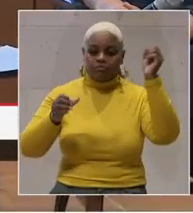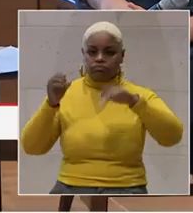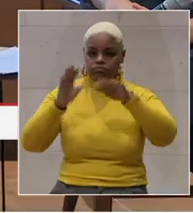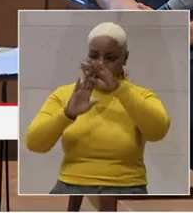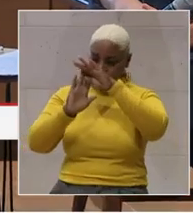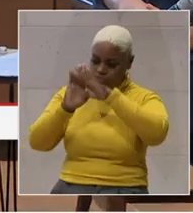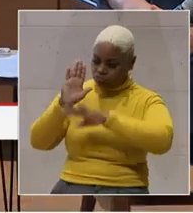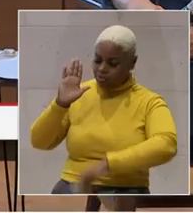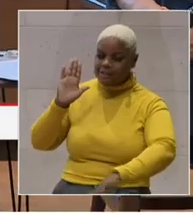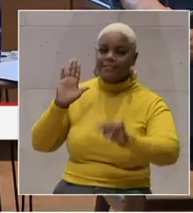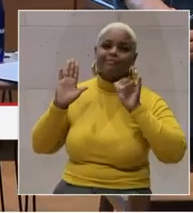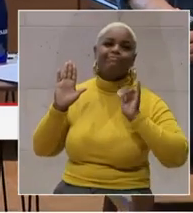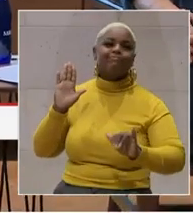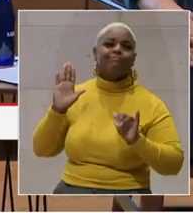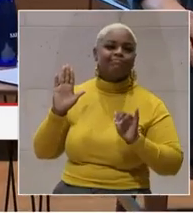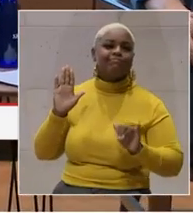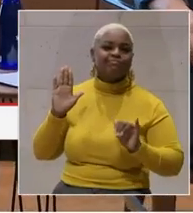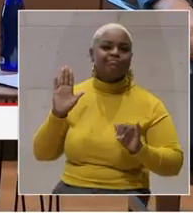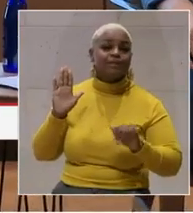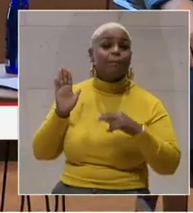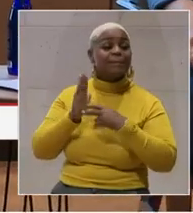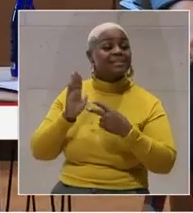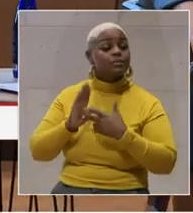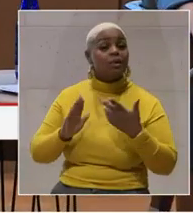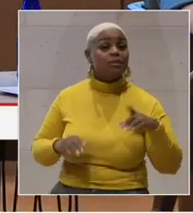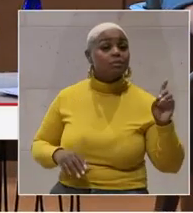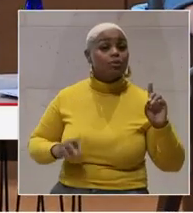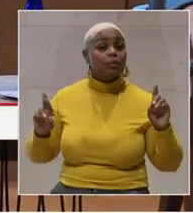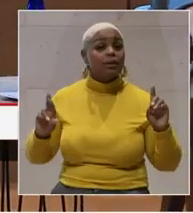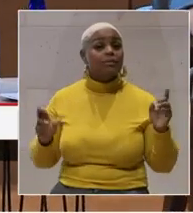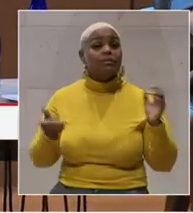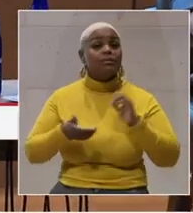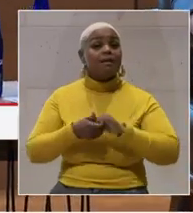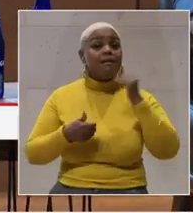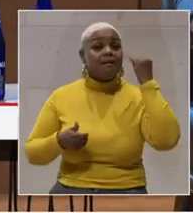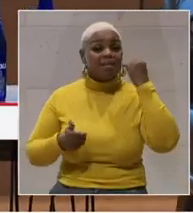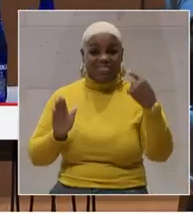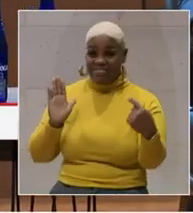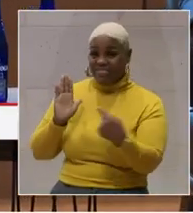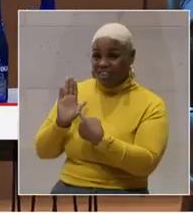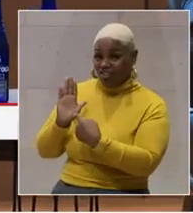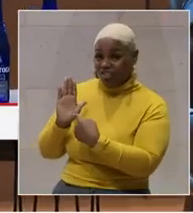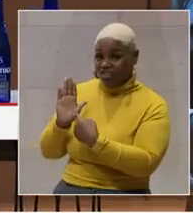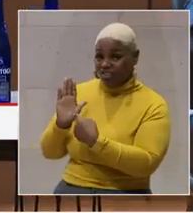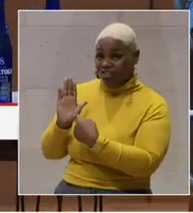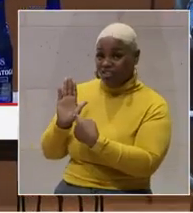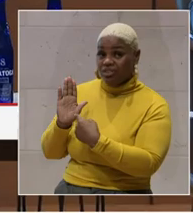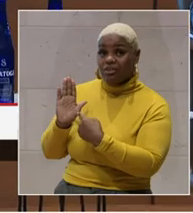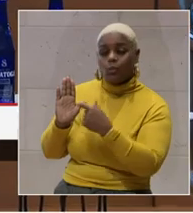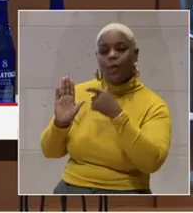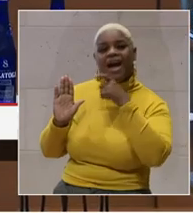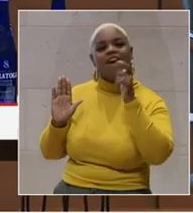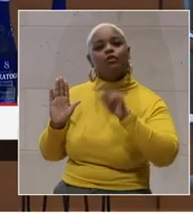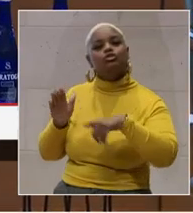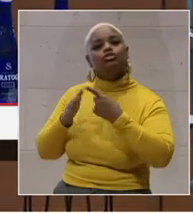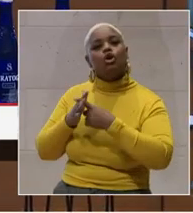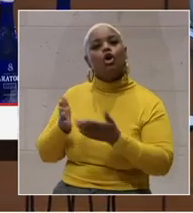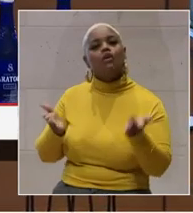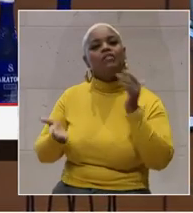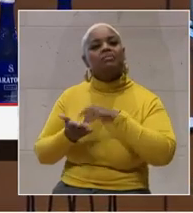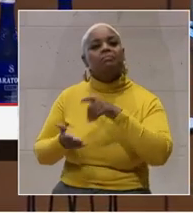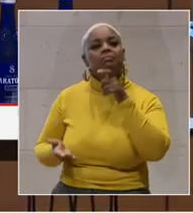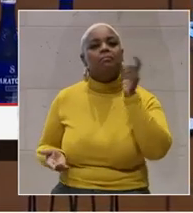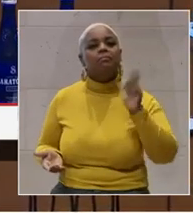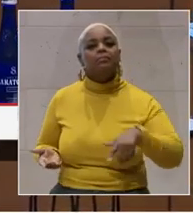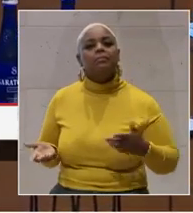so we don't have to start from scratch. Everything from homeownership to homelessness, it's all right there. So I think if we blow the dust off of